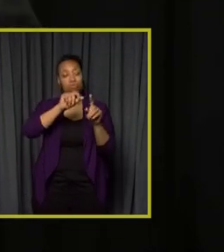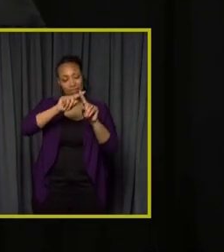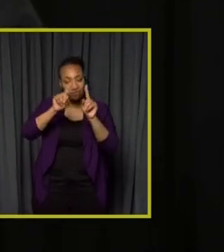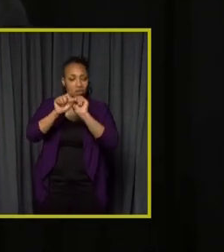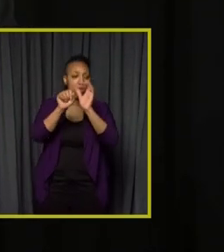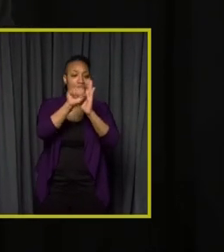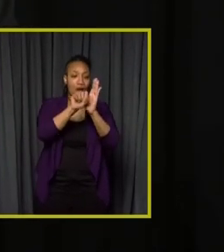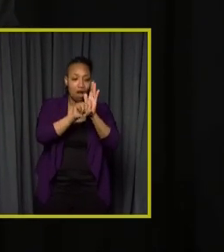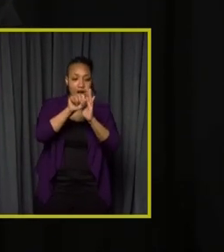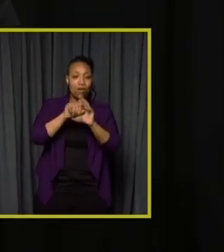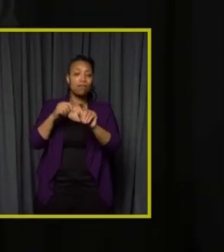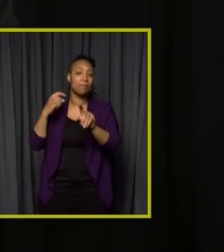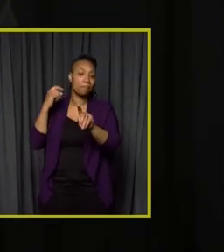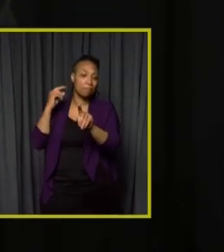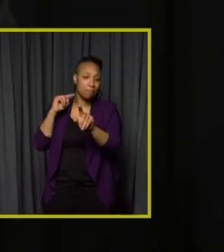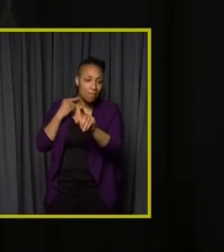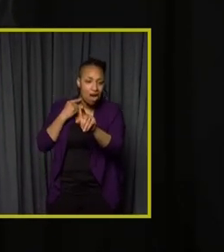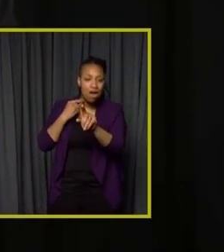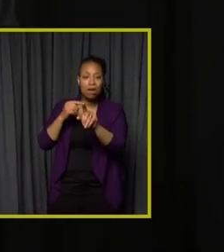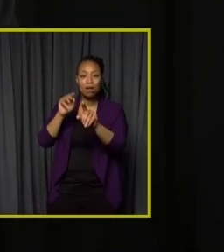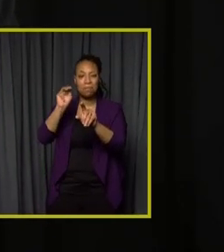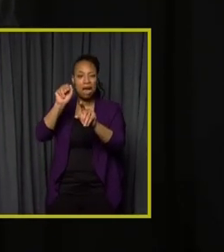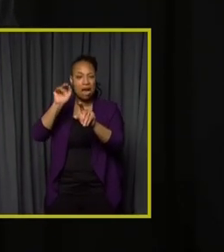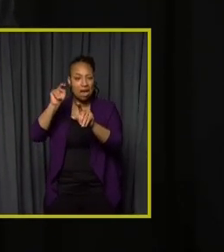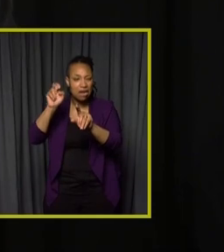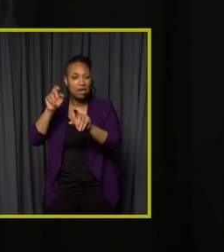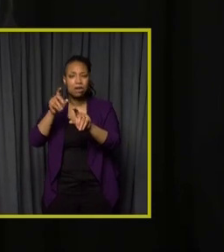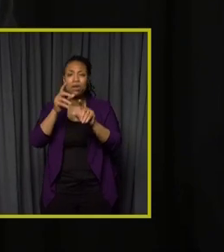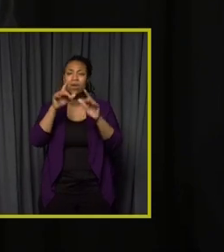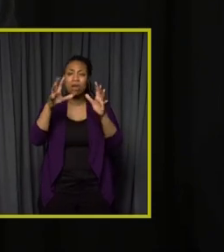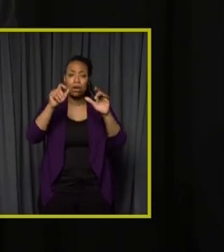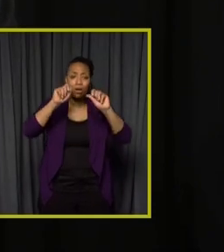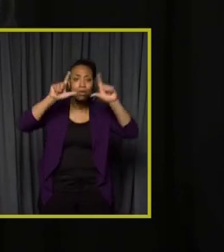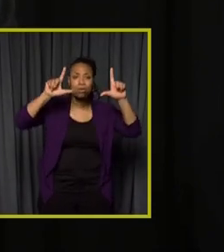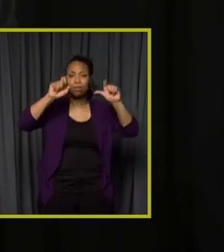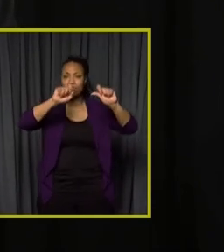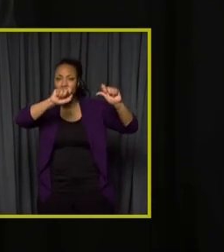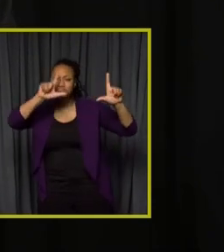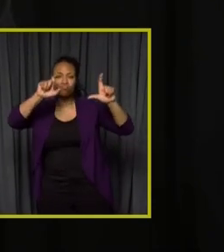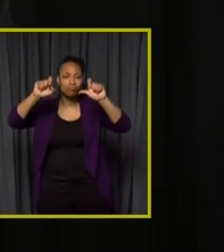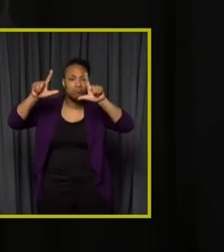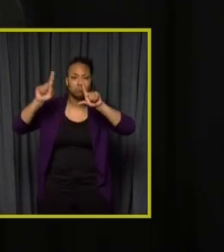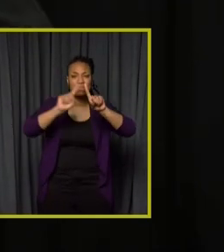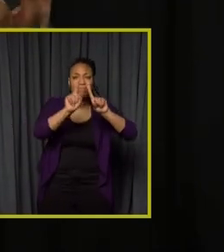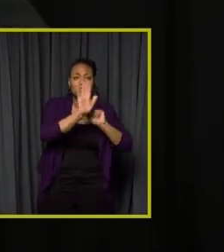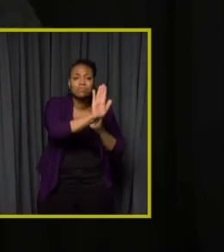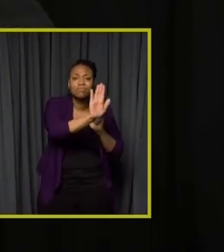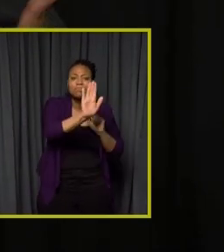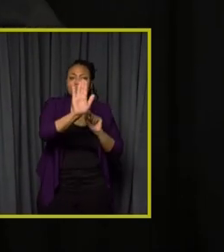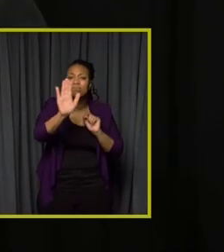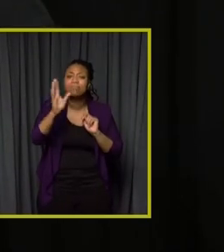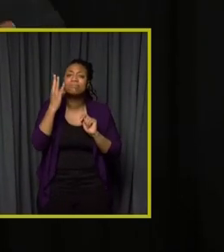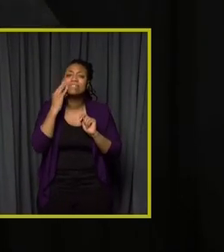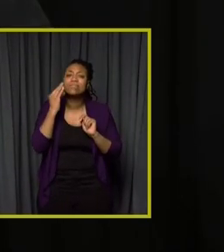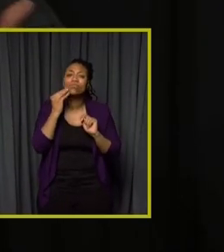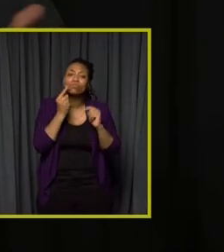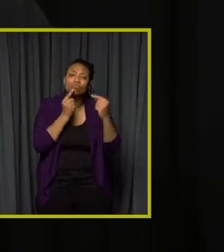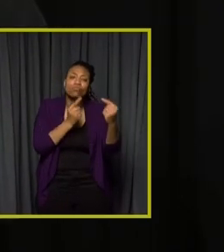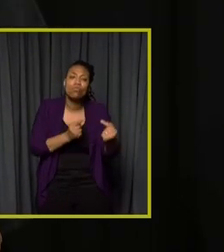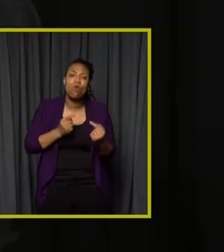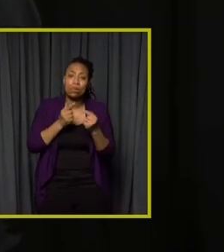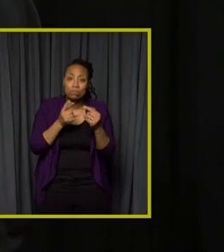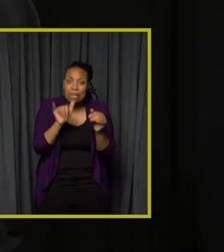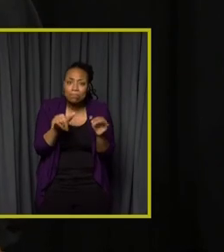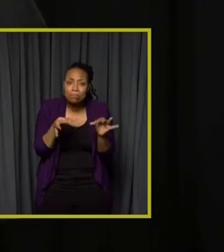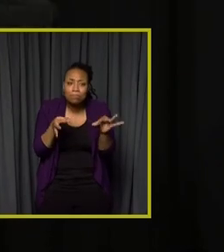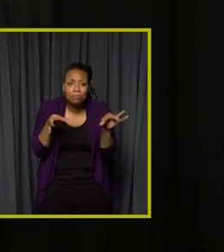a voice on the 140 million poor and low wealth people. That is important, not just to have people pontificate on behalf